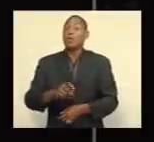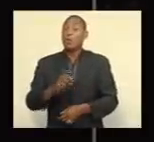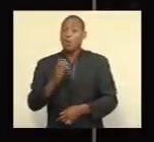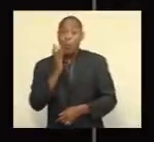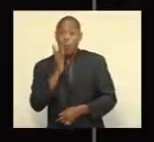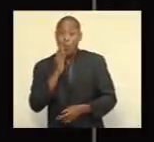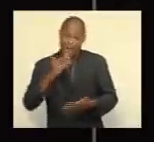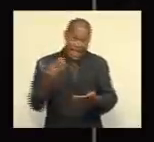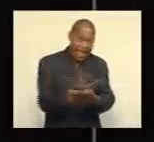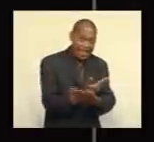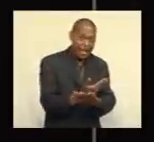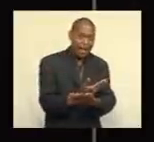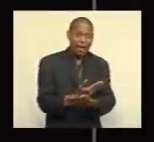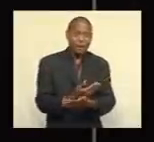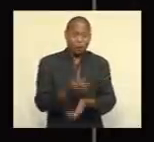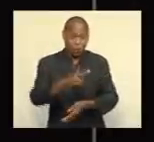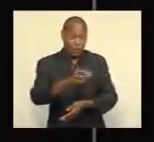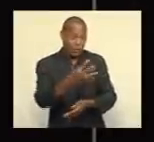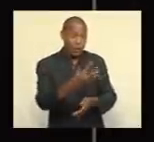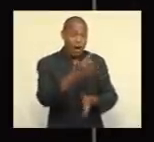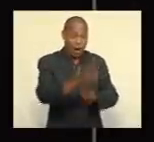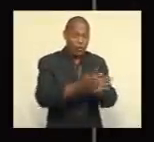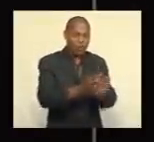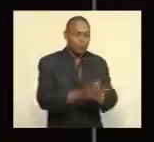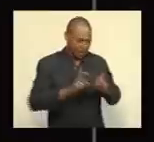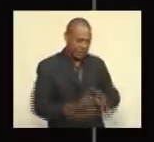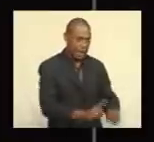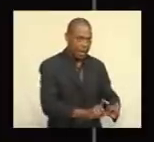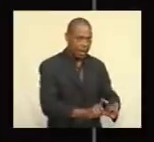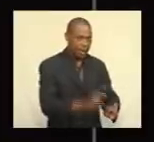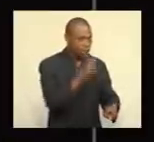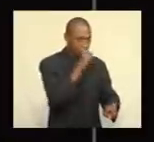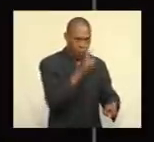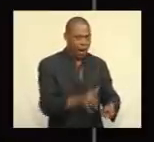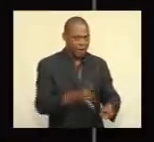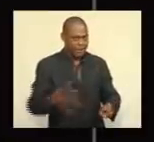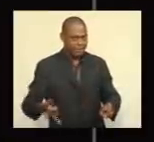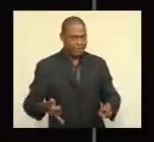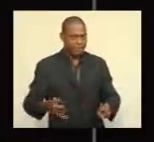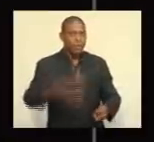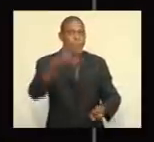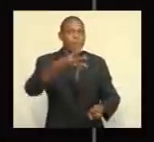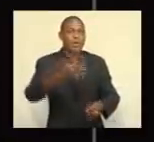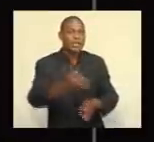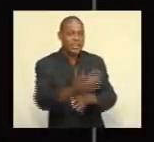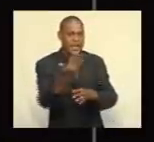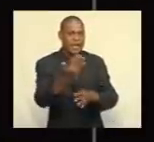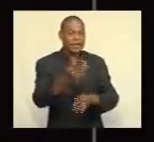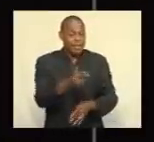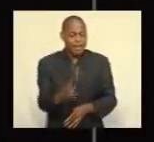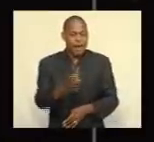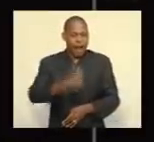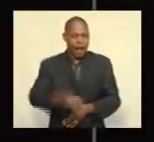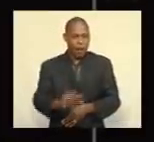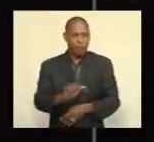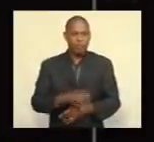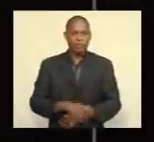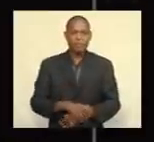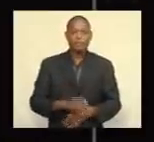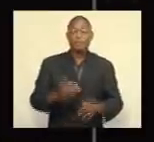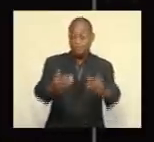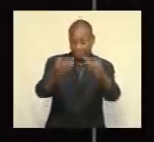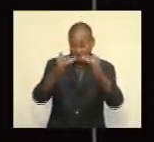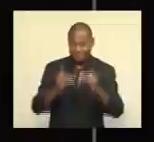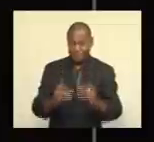within the next 24 hours, they will have to stay within that area for 14 days before they can be allowed out again. And moving on to other